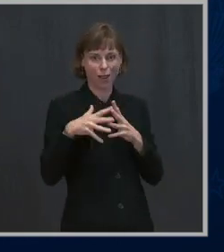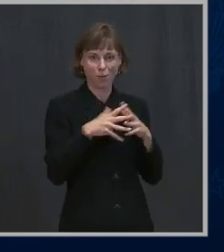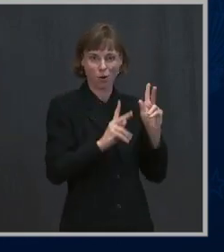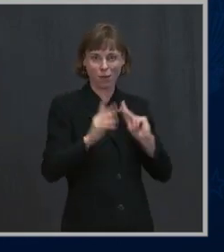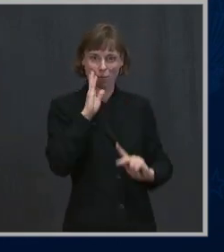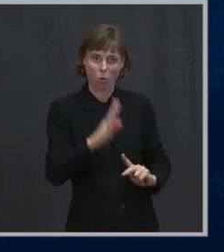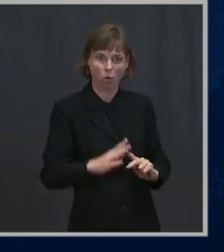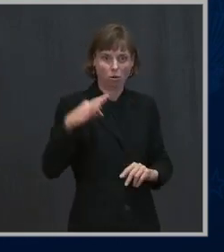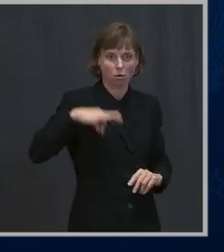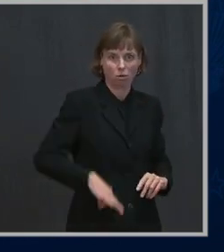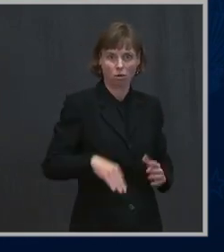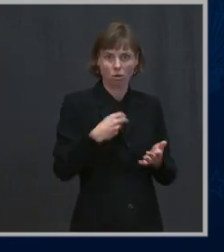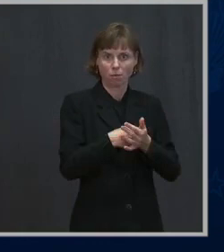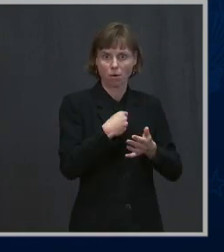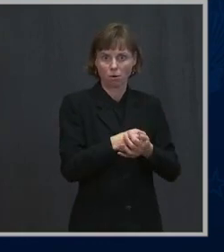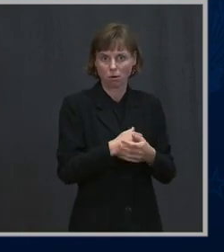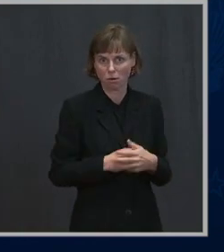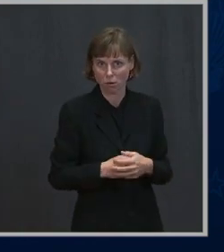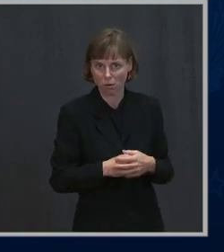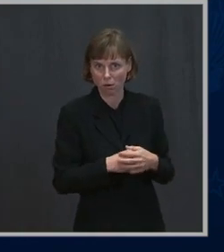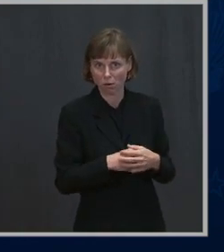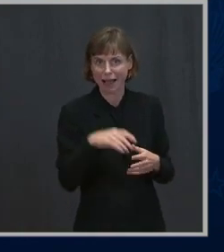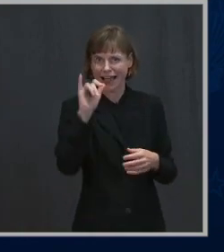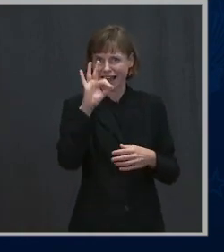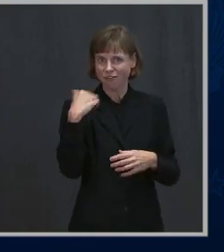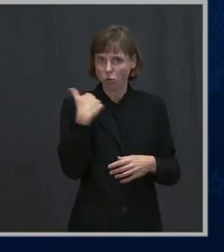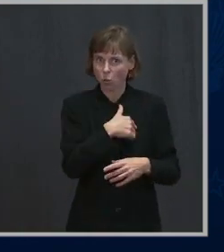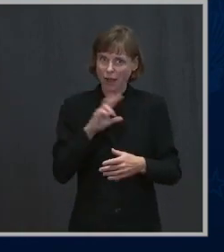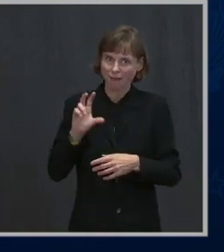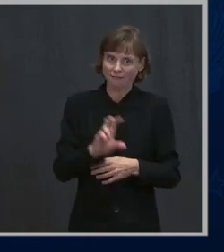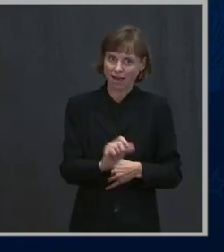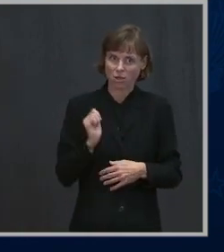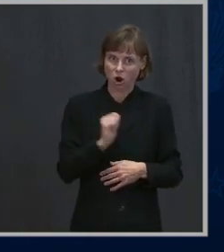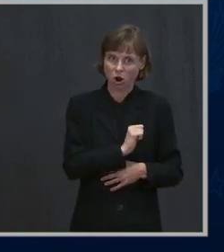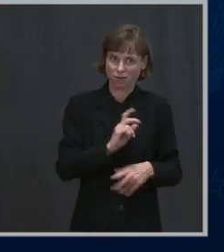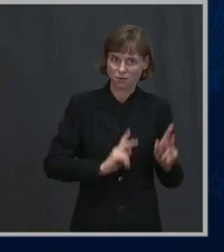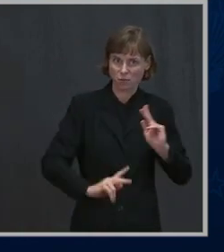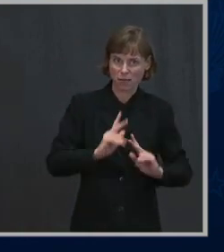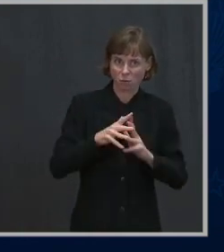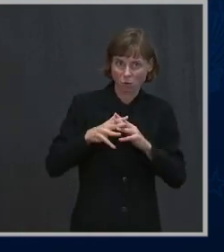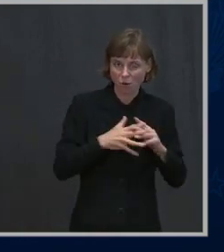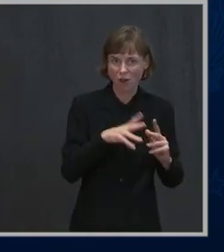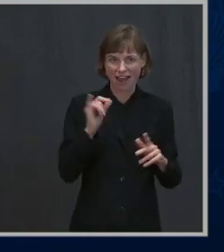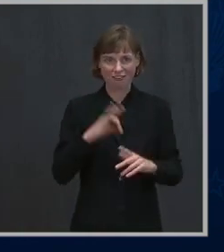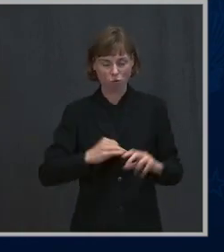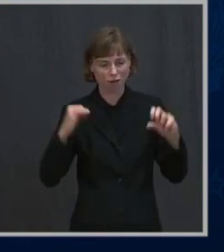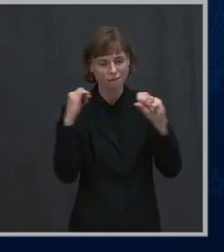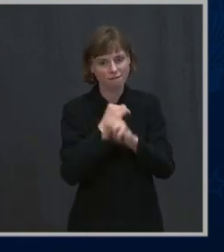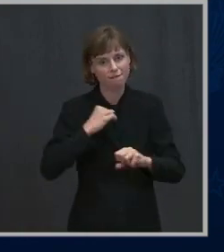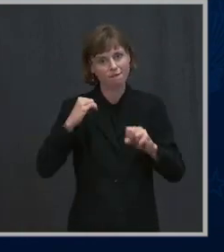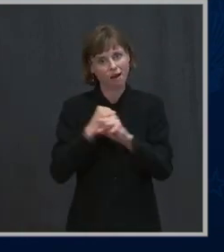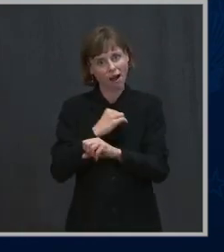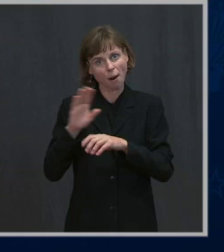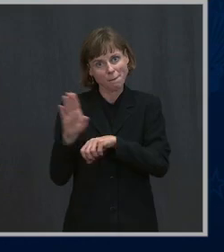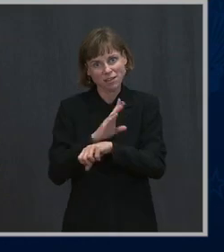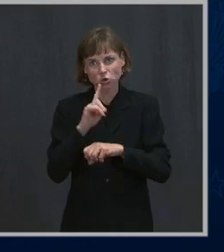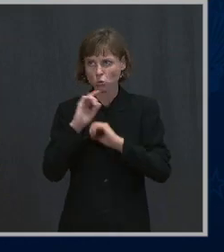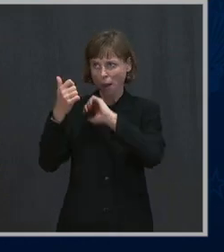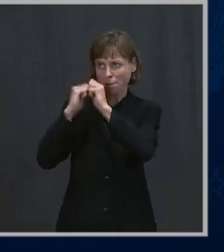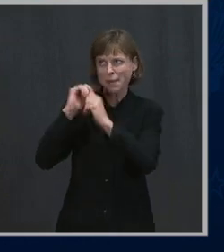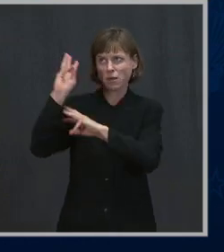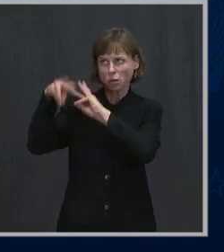ourselves and our people if we fight to ensure that american businesses are positioned to compete and win on a global